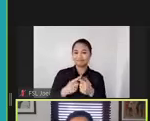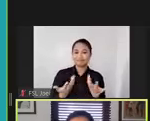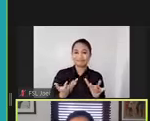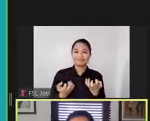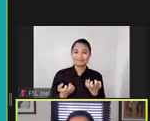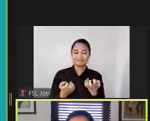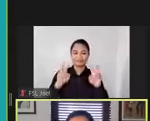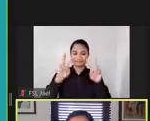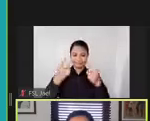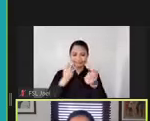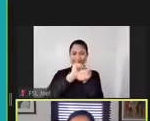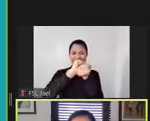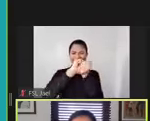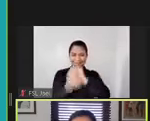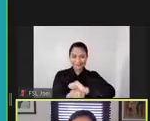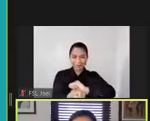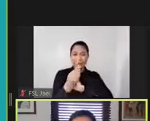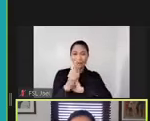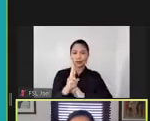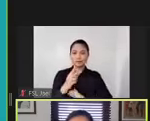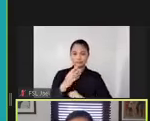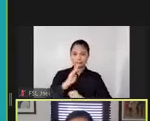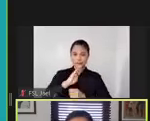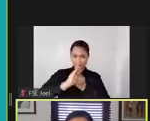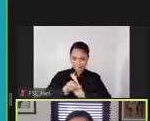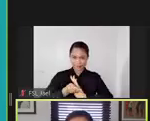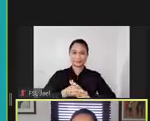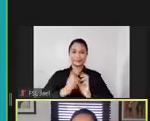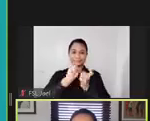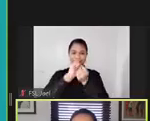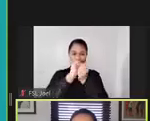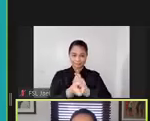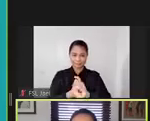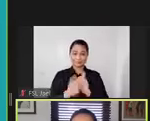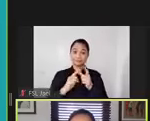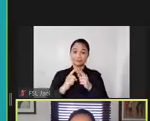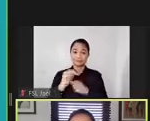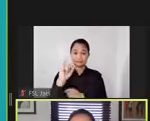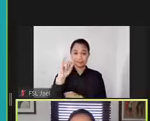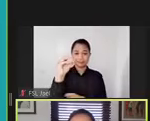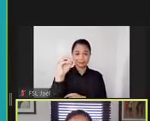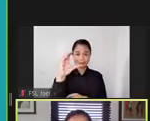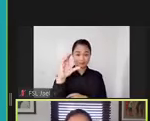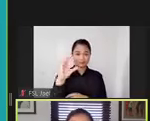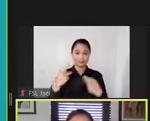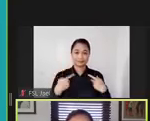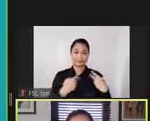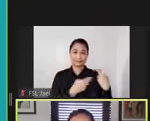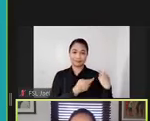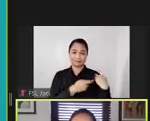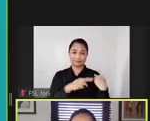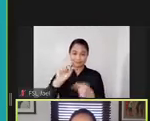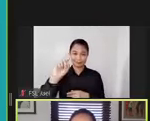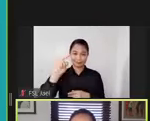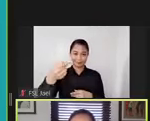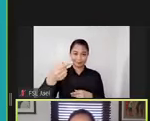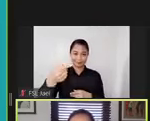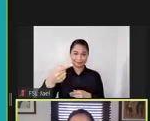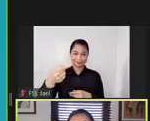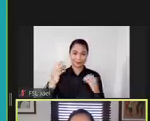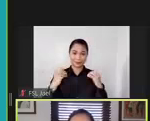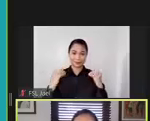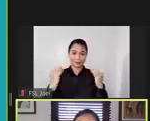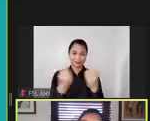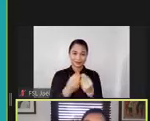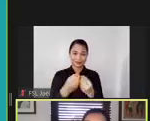responsibility. One, as an organization. Two, as the owner of the Olympic Games. And three, as the leader of the